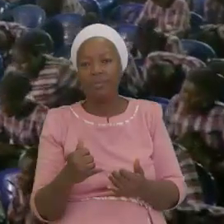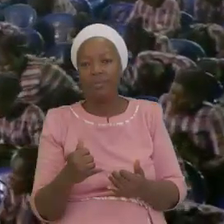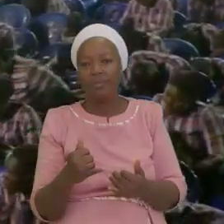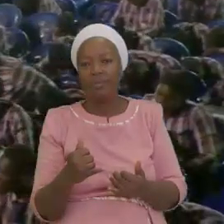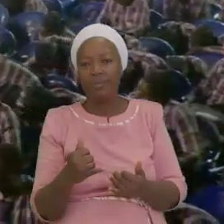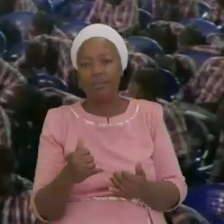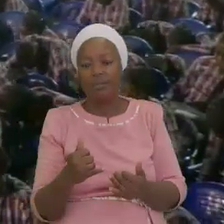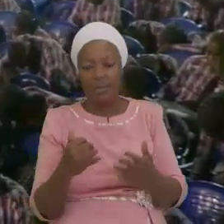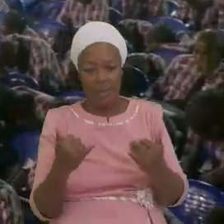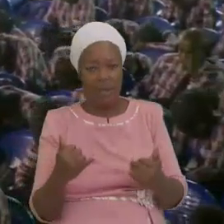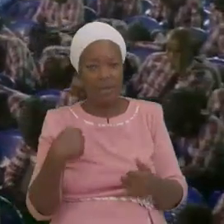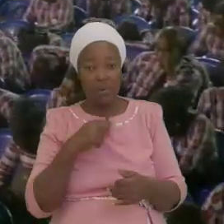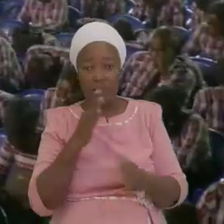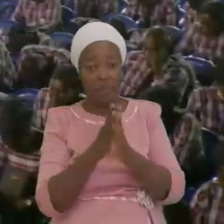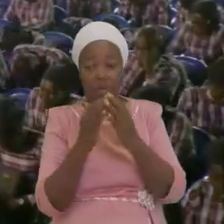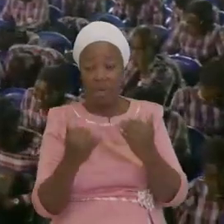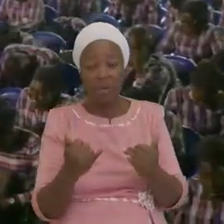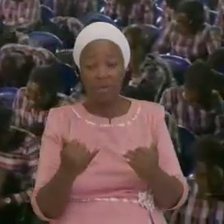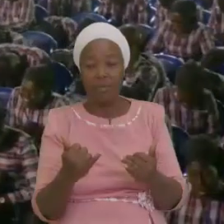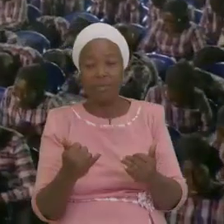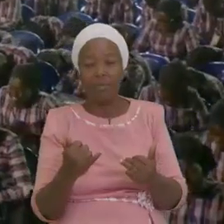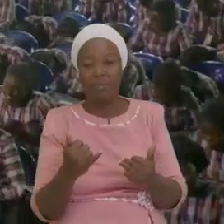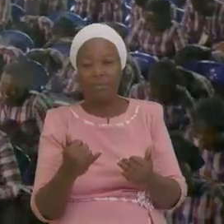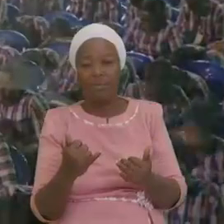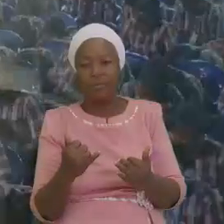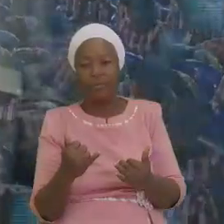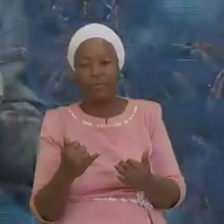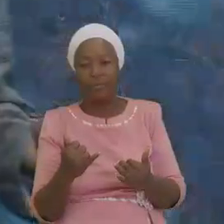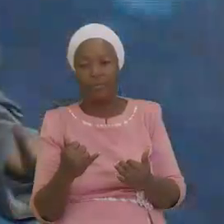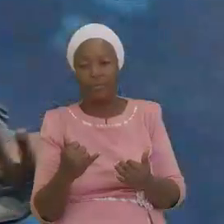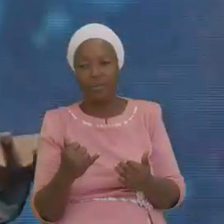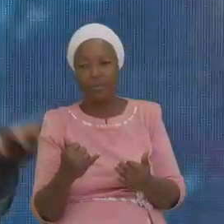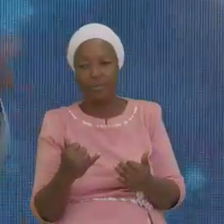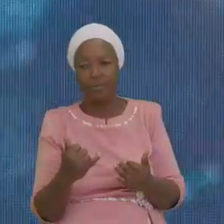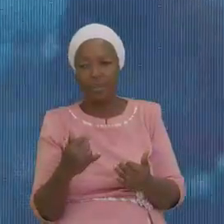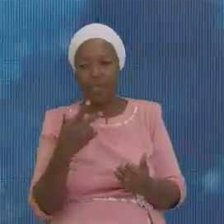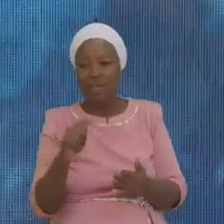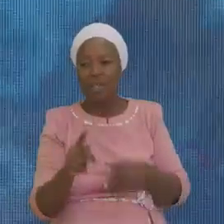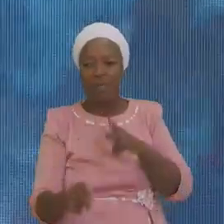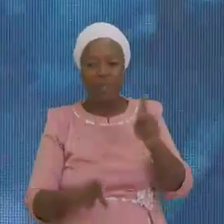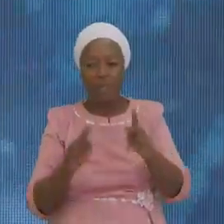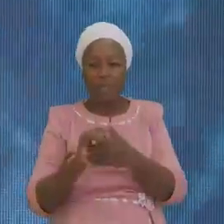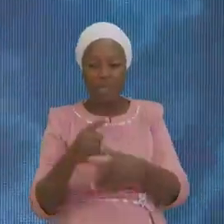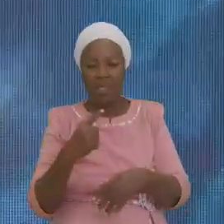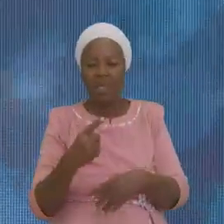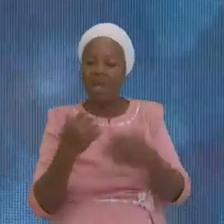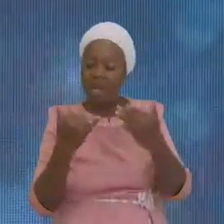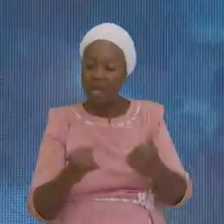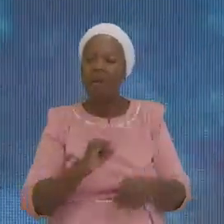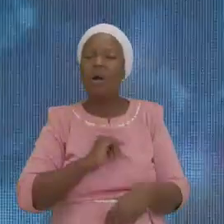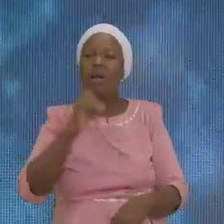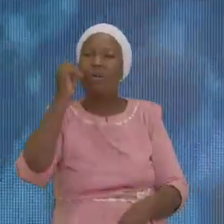Heads bowed and eyes closed. The people that are saying, now I understand and